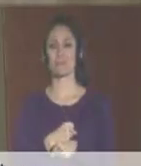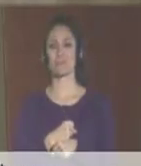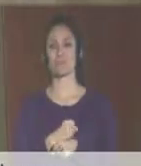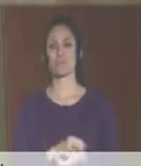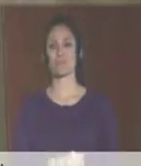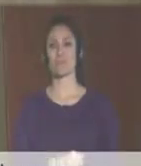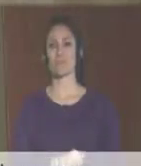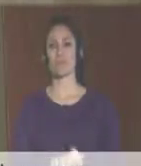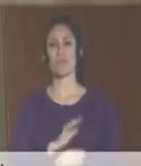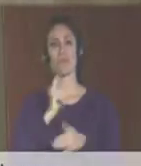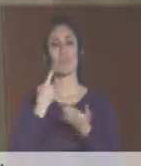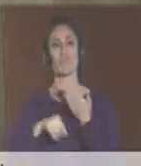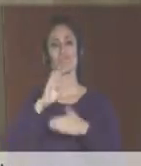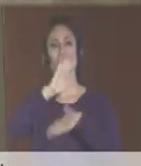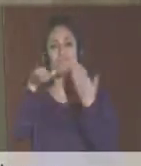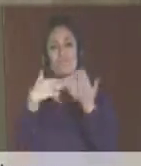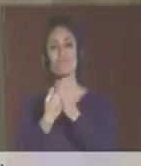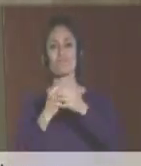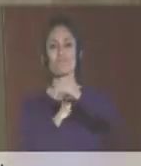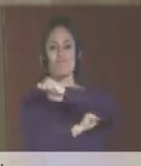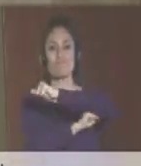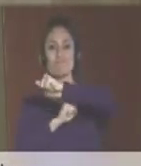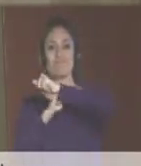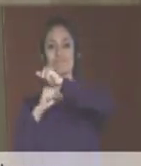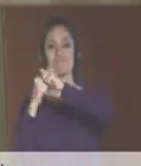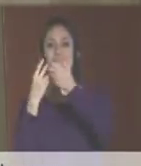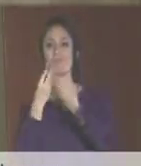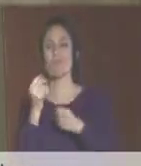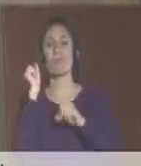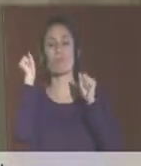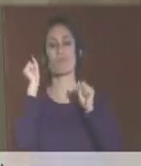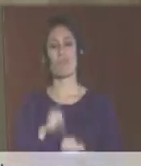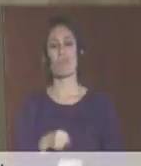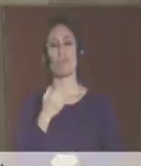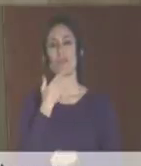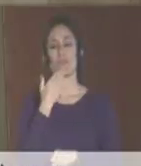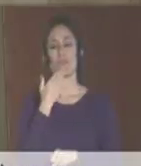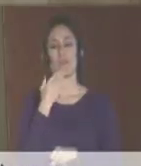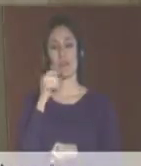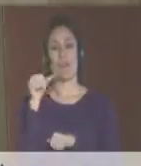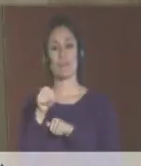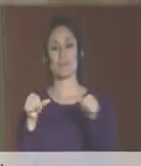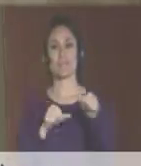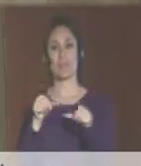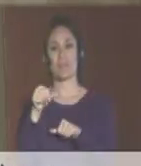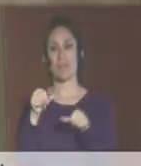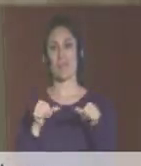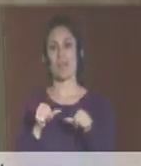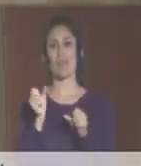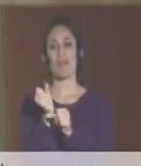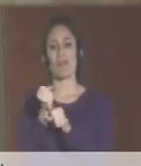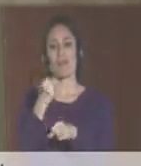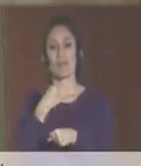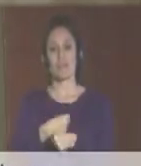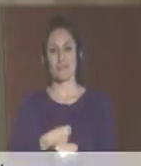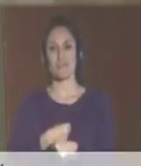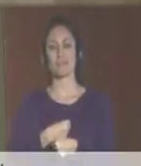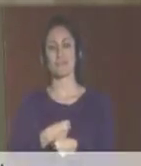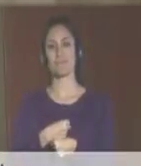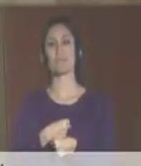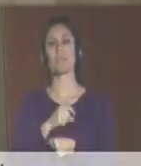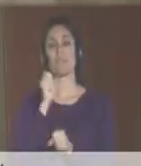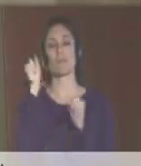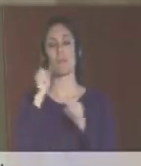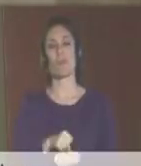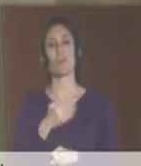every strengthening that can be given to a local manager so that he can make